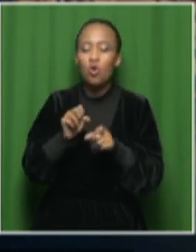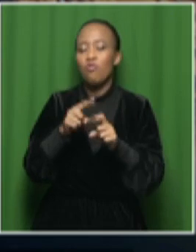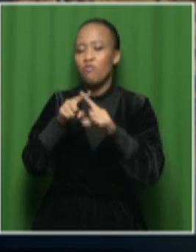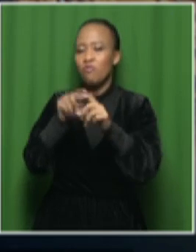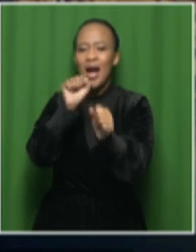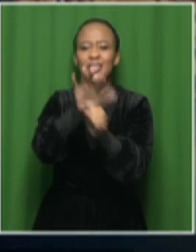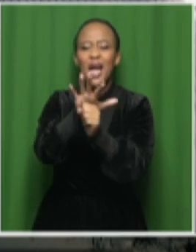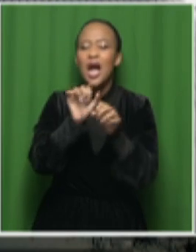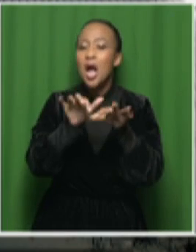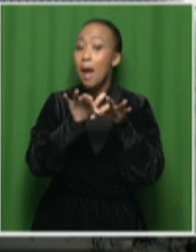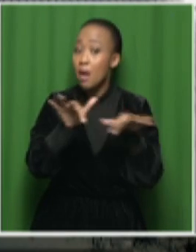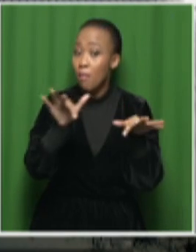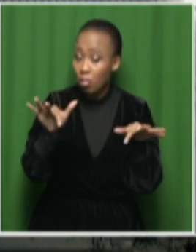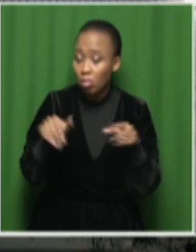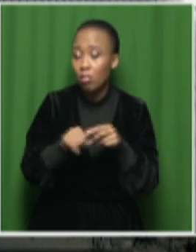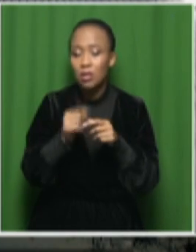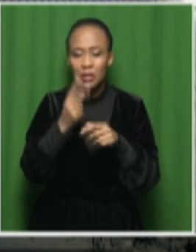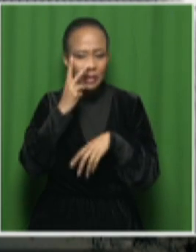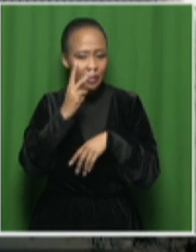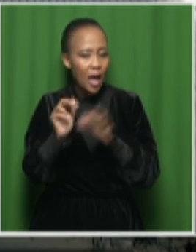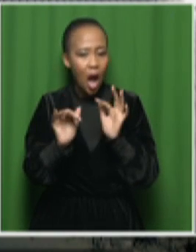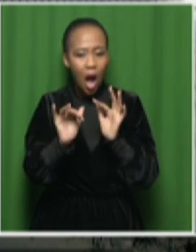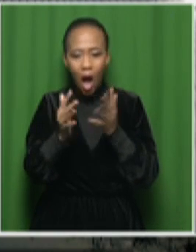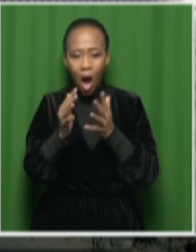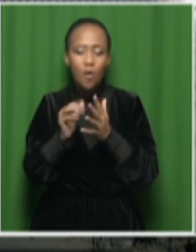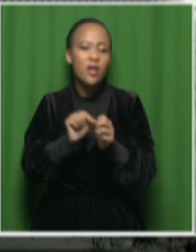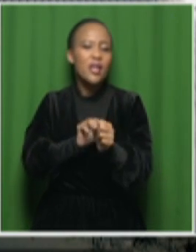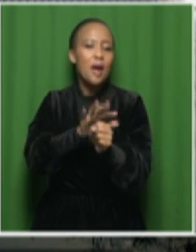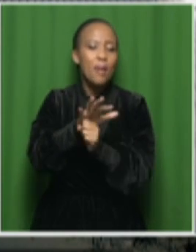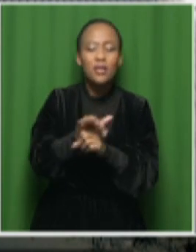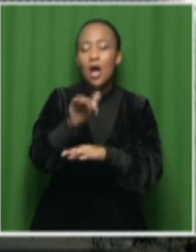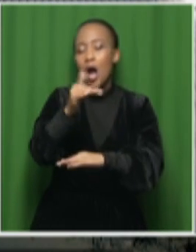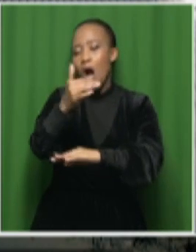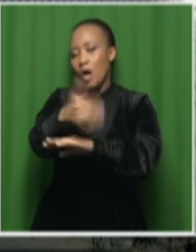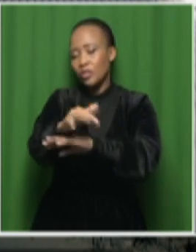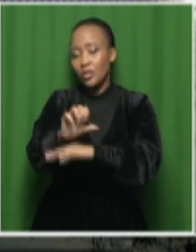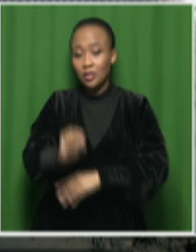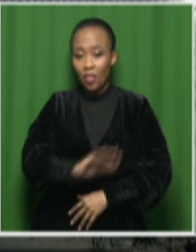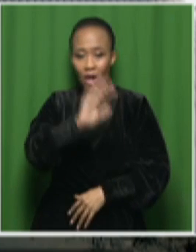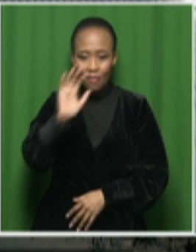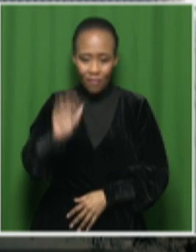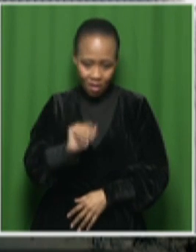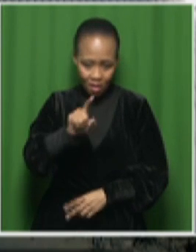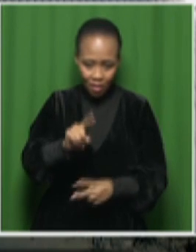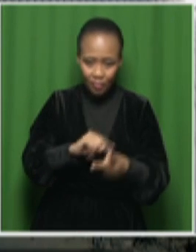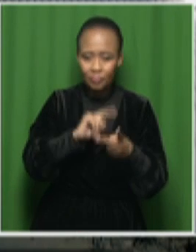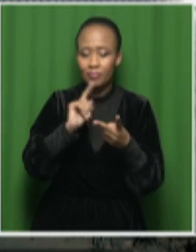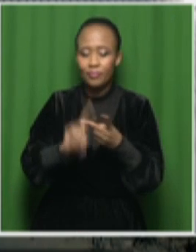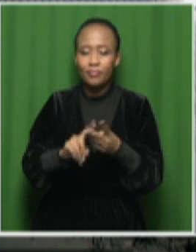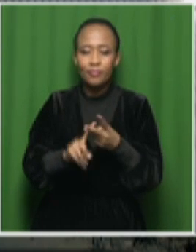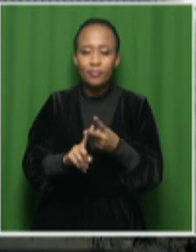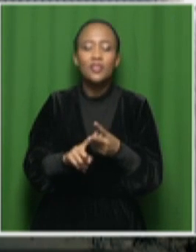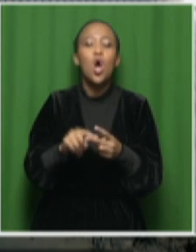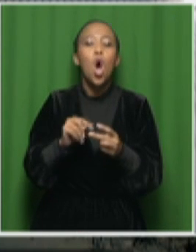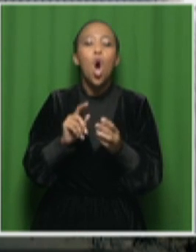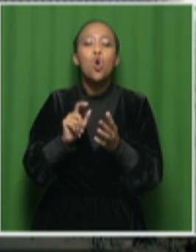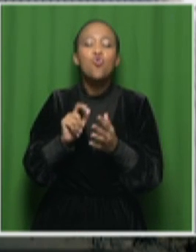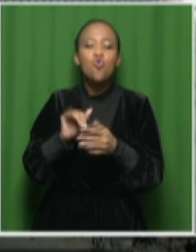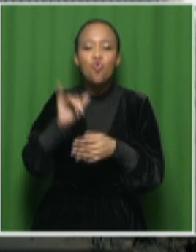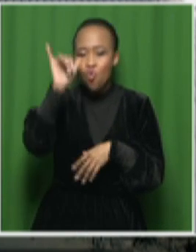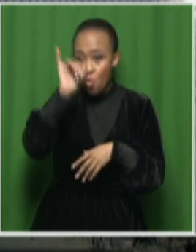just looking at how it obviously impacts dynamics beyond our border. You've got the tough crime and tough stance on crime rhetoric that's